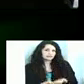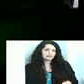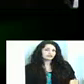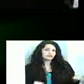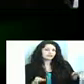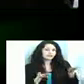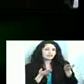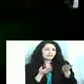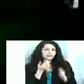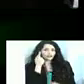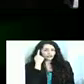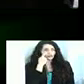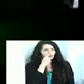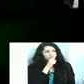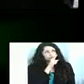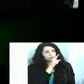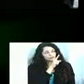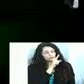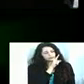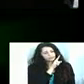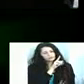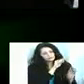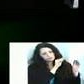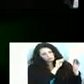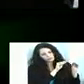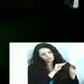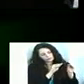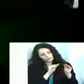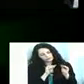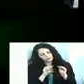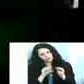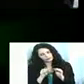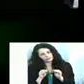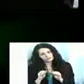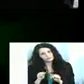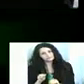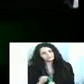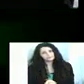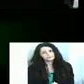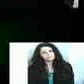Expected here for you to